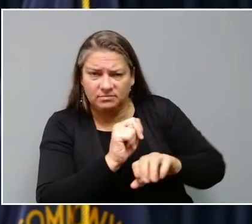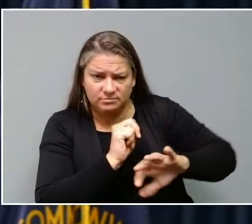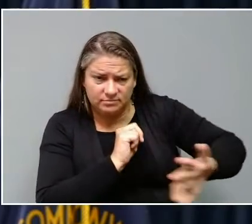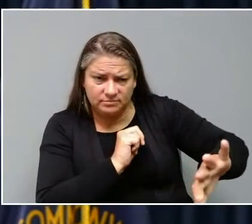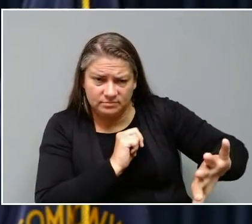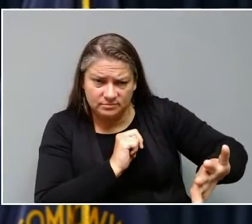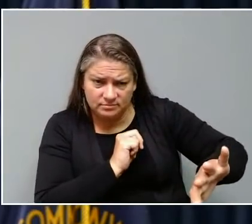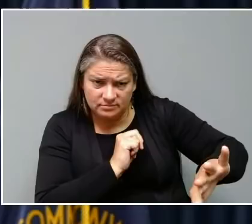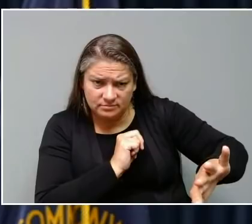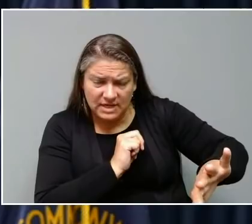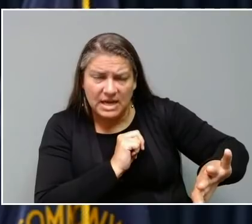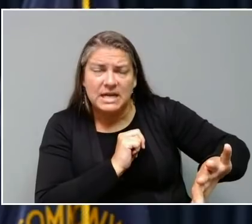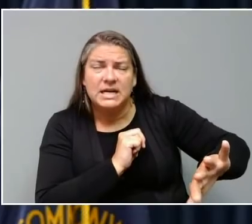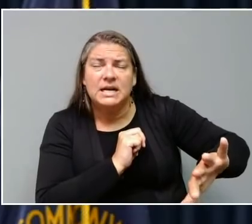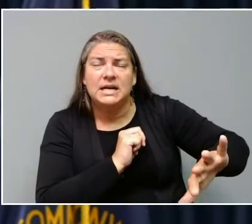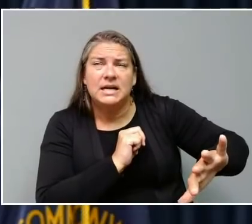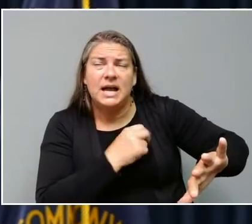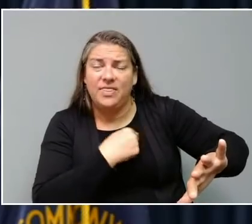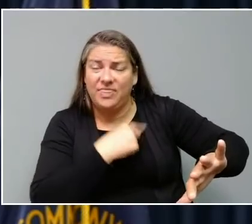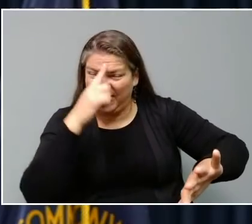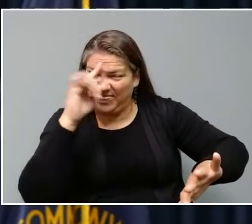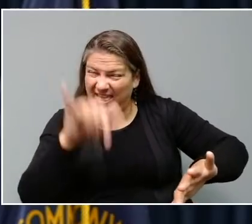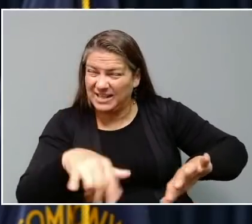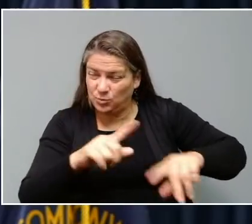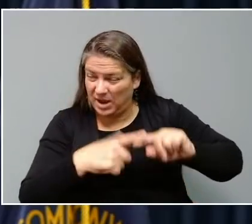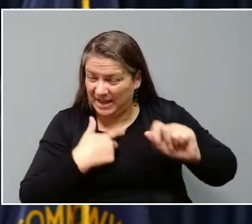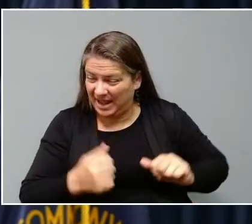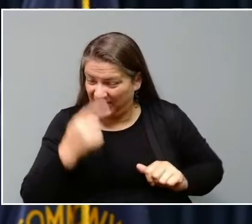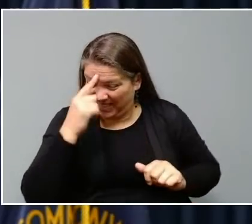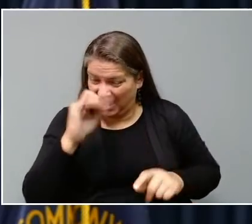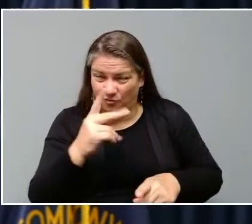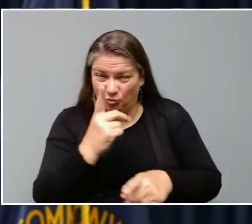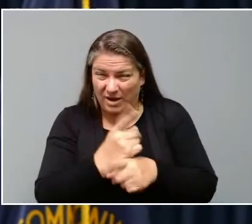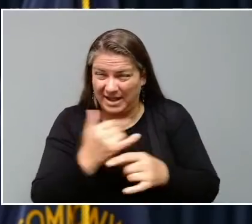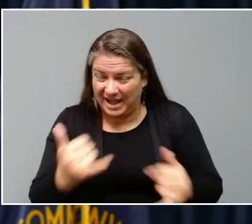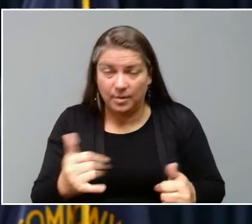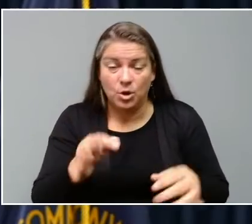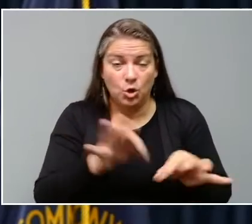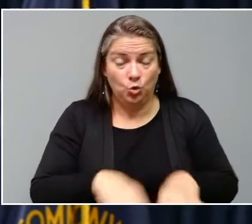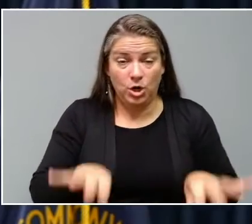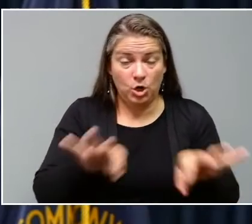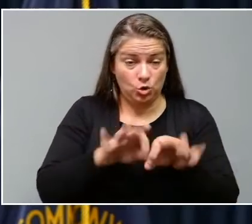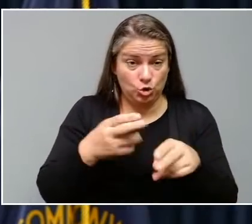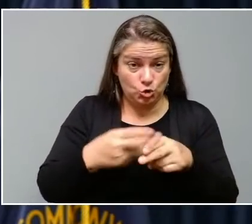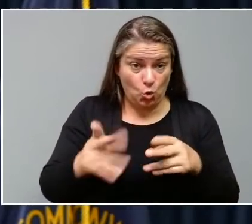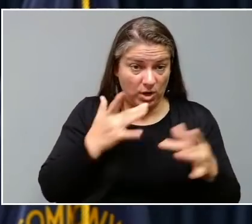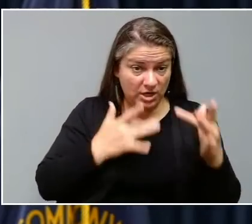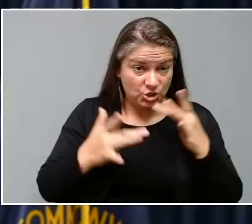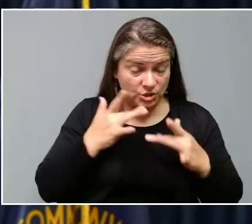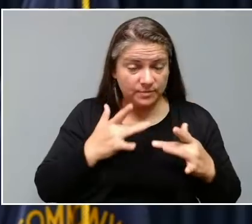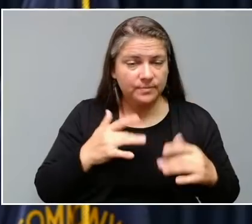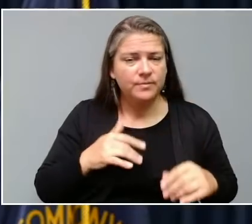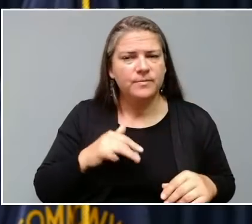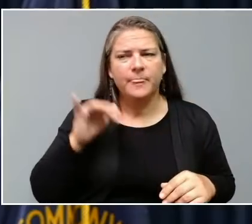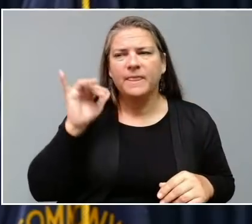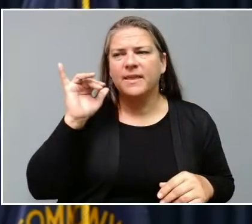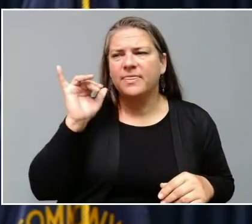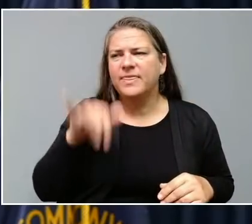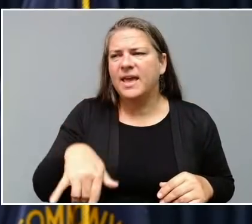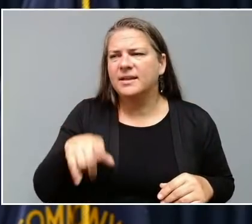I think those are the ones that I can think of right now. Critical shortage is in many ways